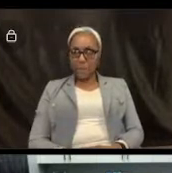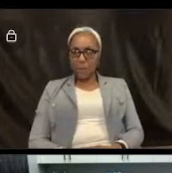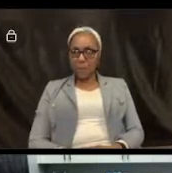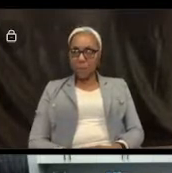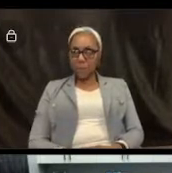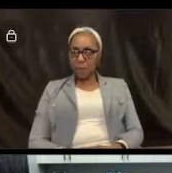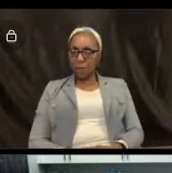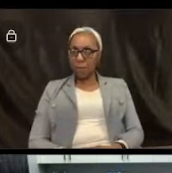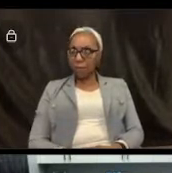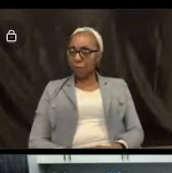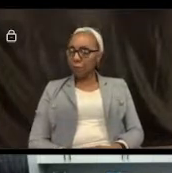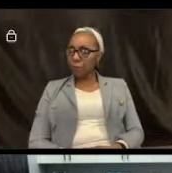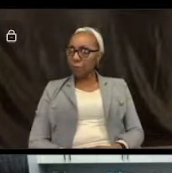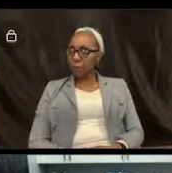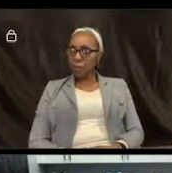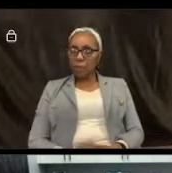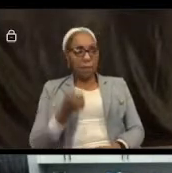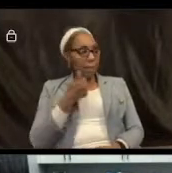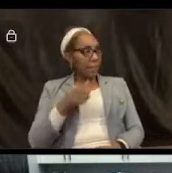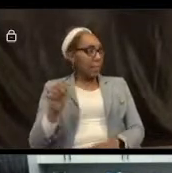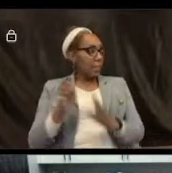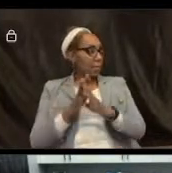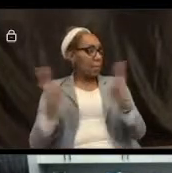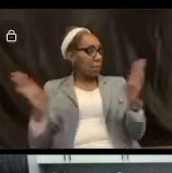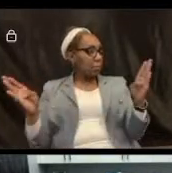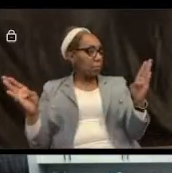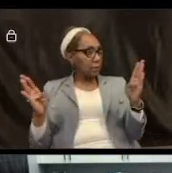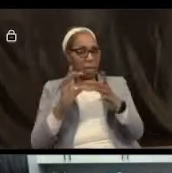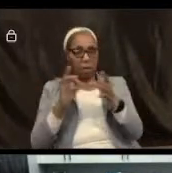Agenda is finished. Are there any public comments?